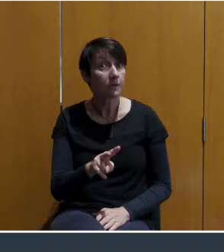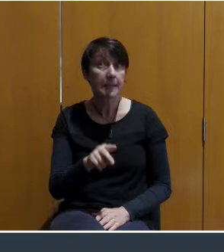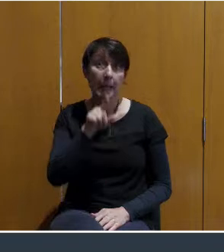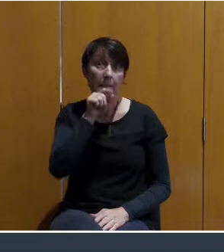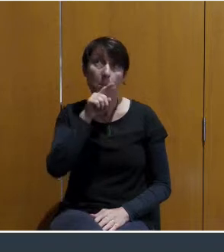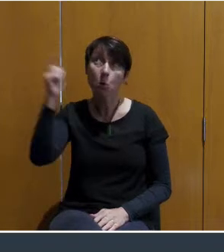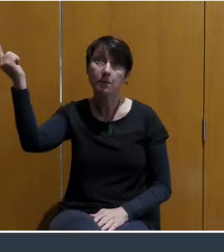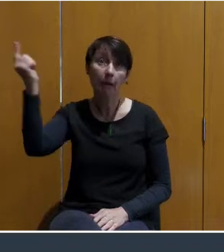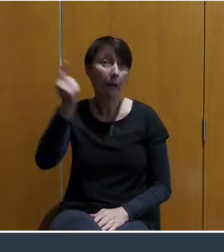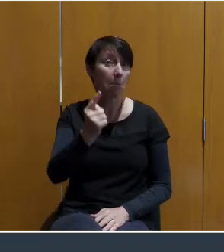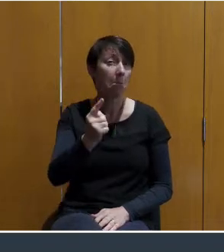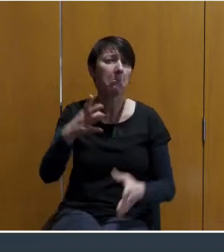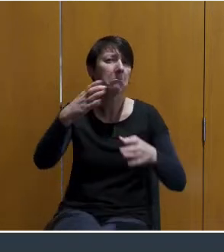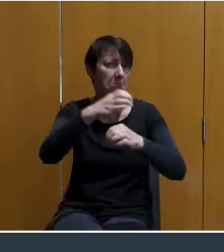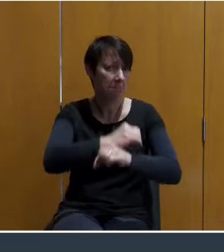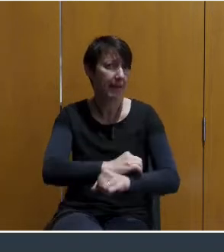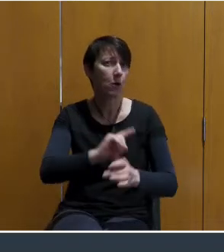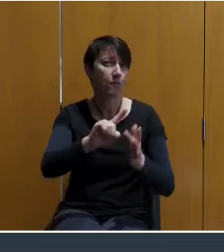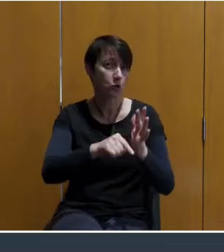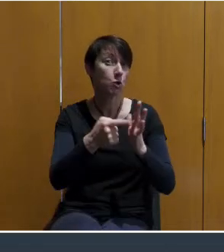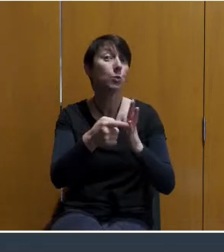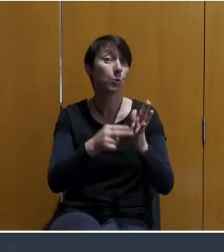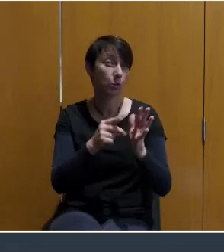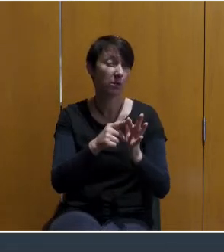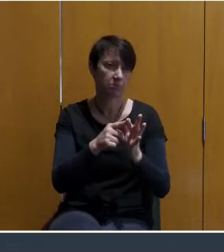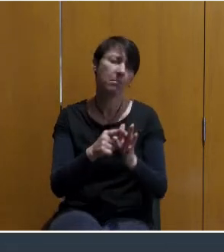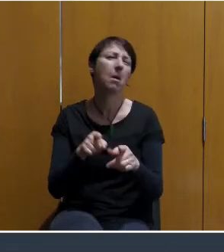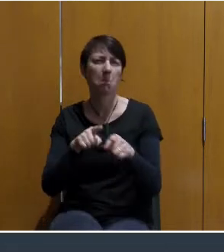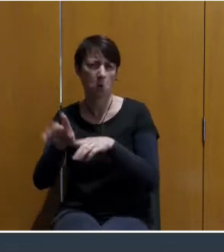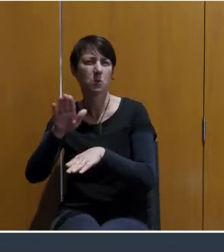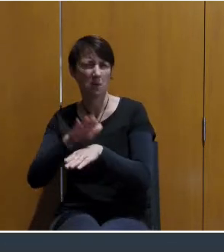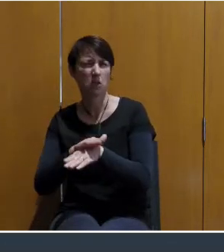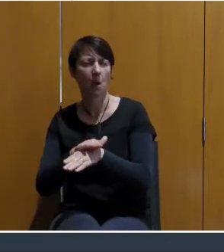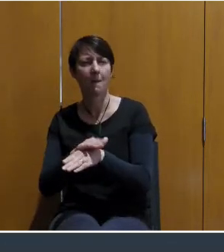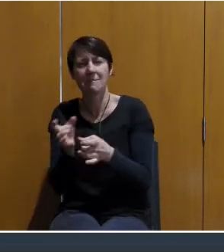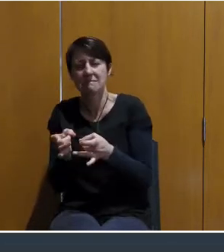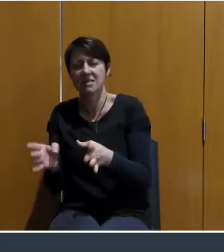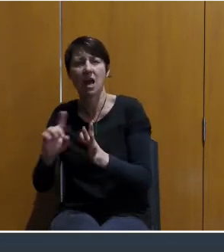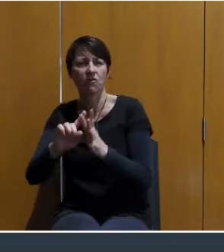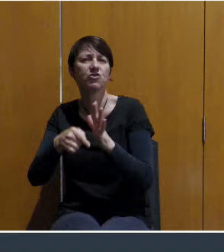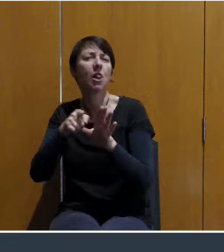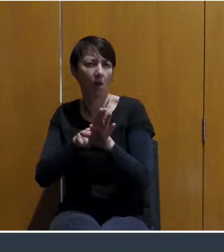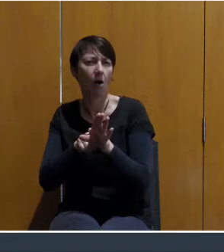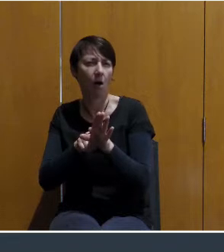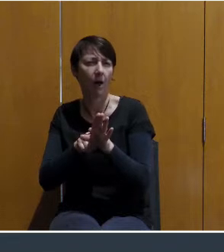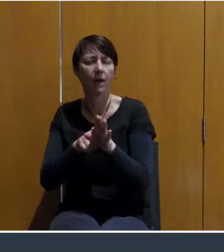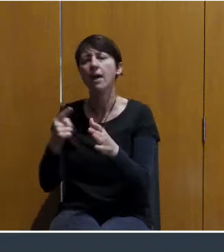the first ones normally arrive. As Angela said, nesting in August.